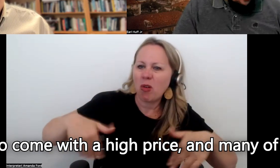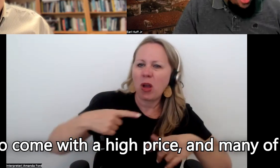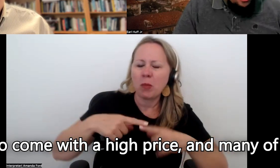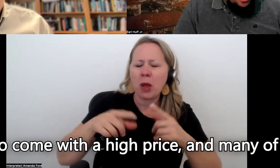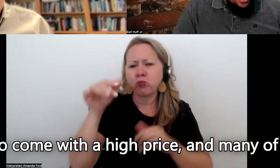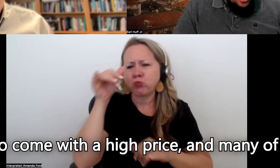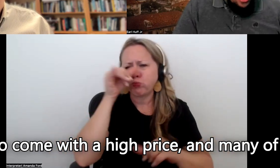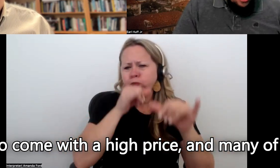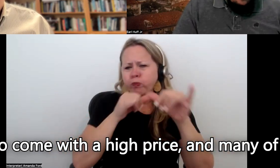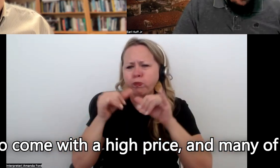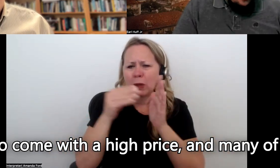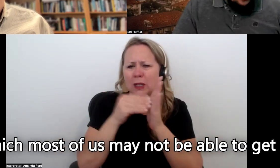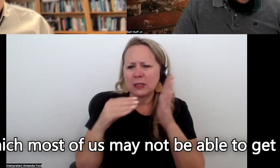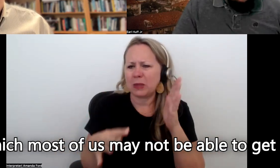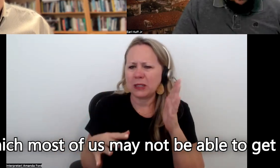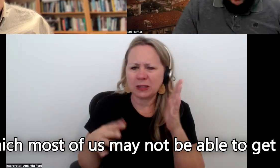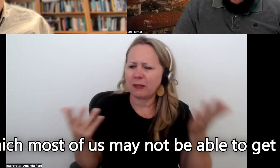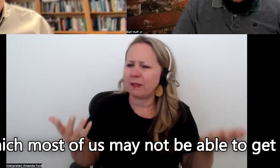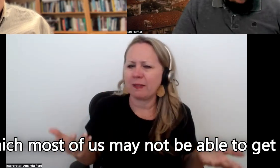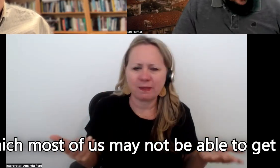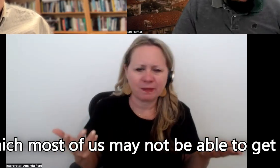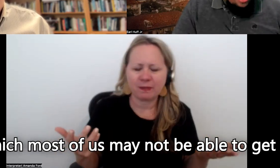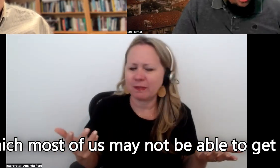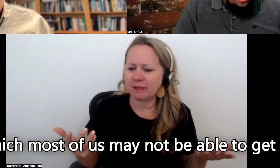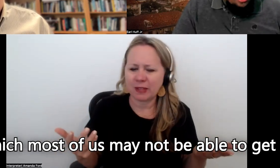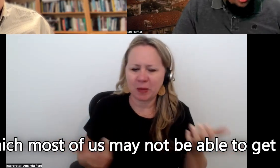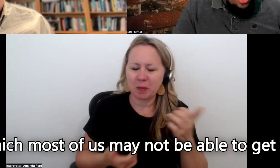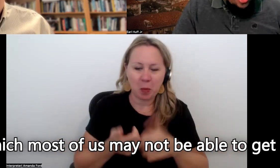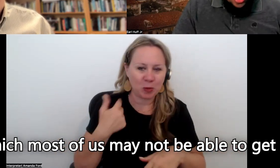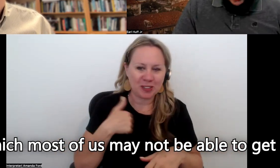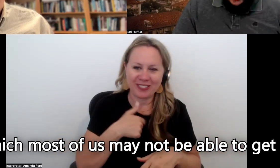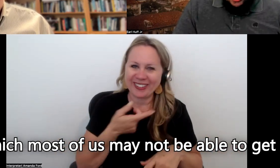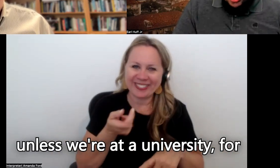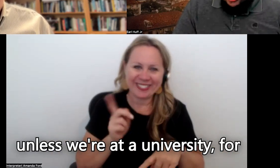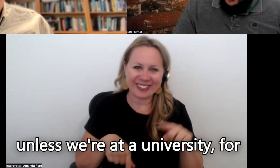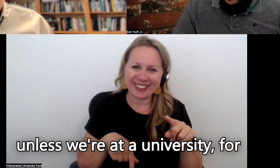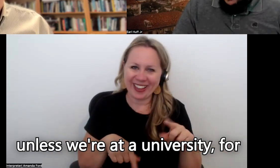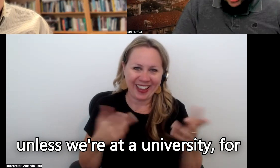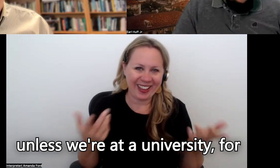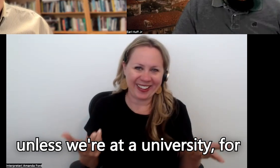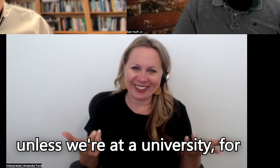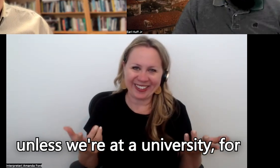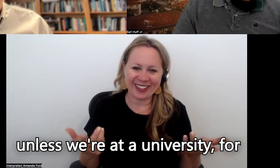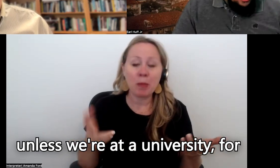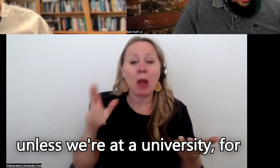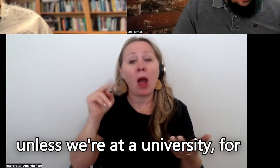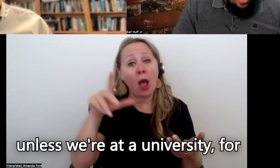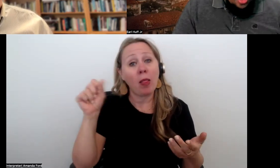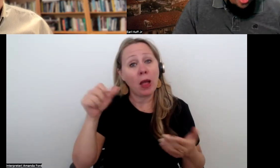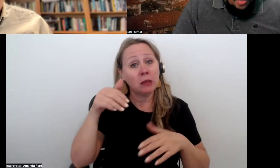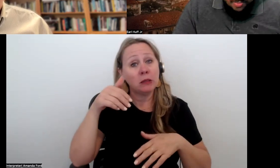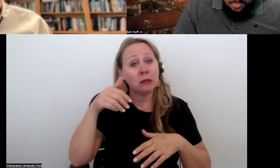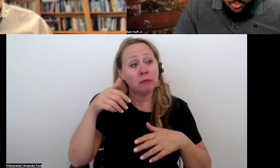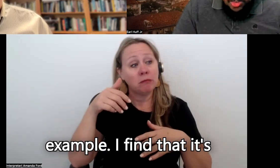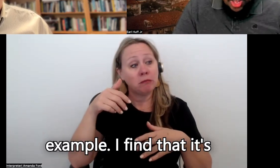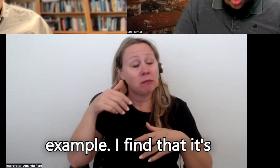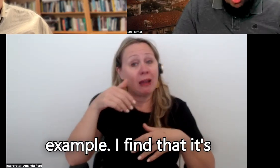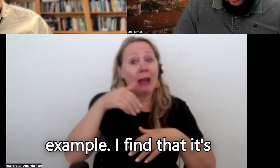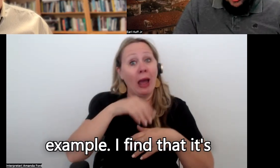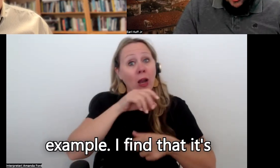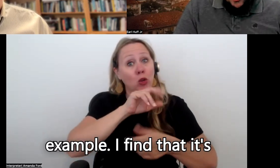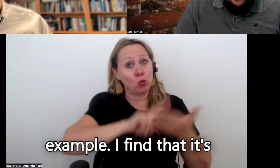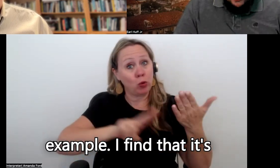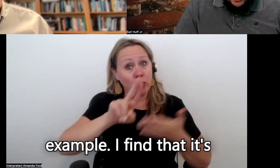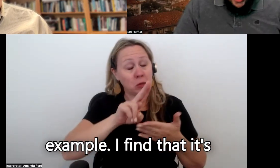high price, and many of which most of us may not be able to get unless we're at a university, for